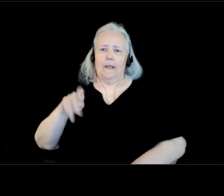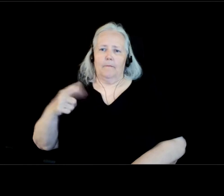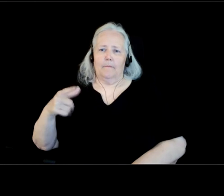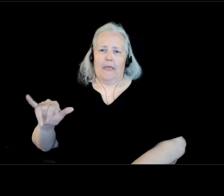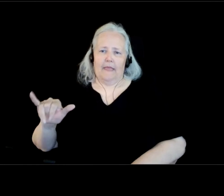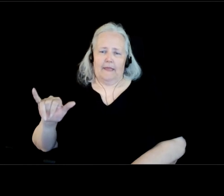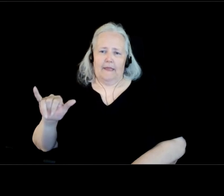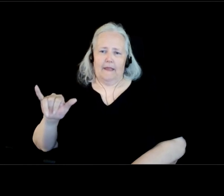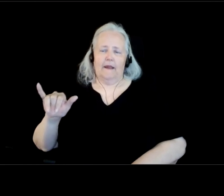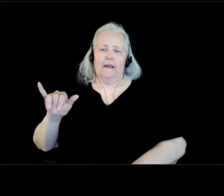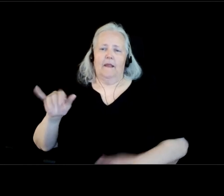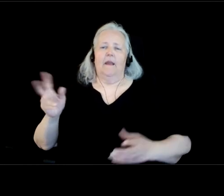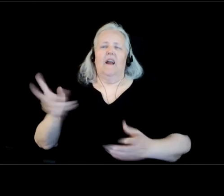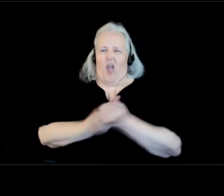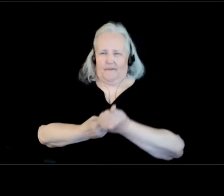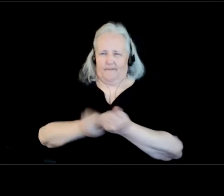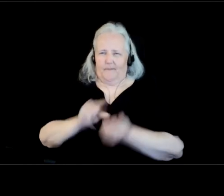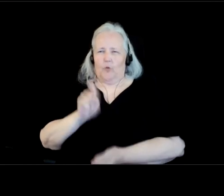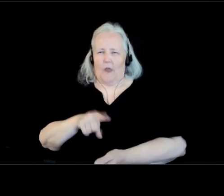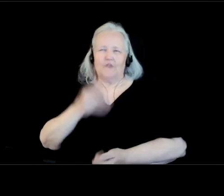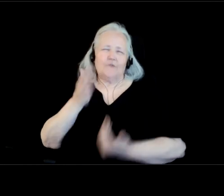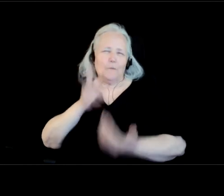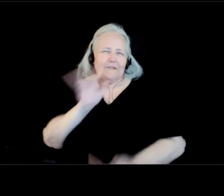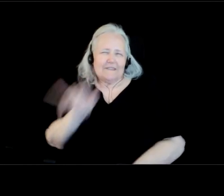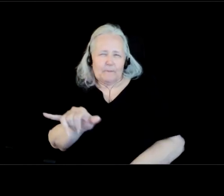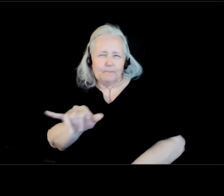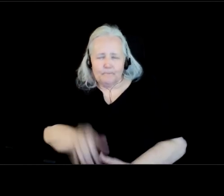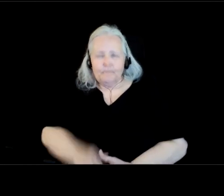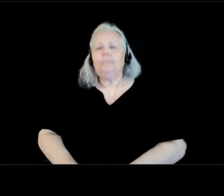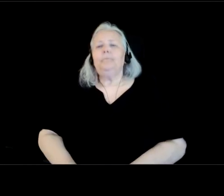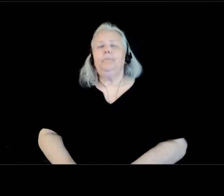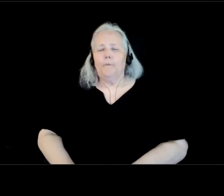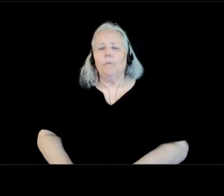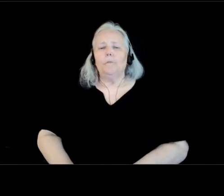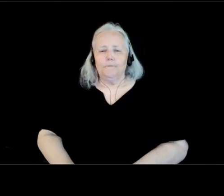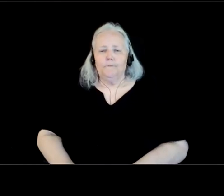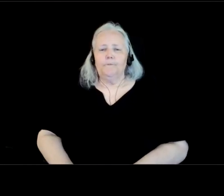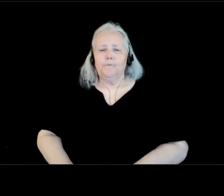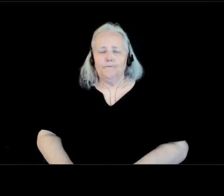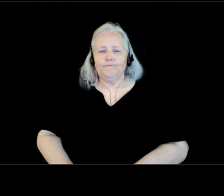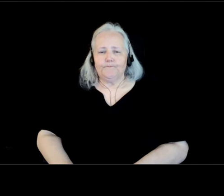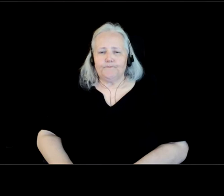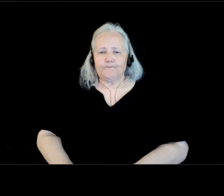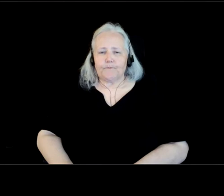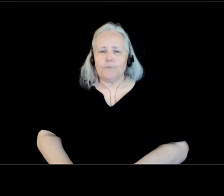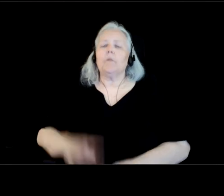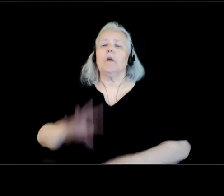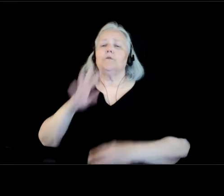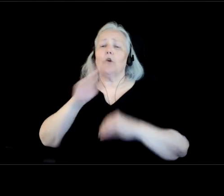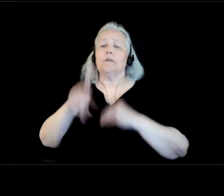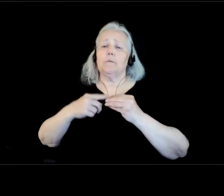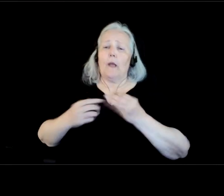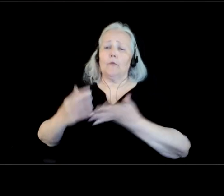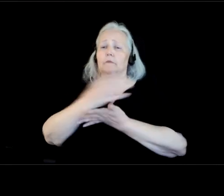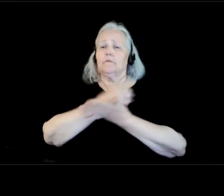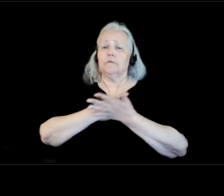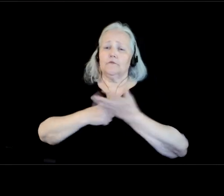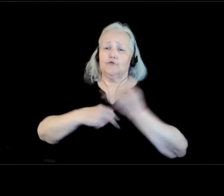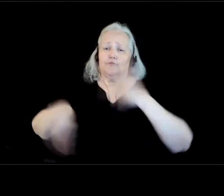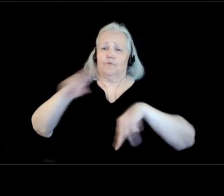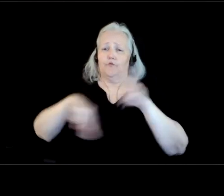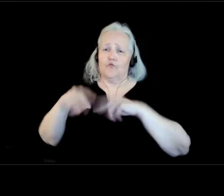similar questions. So talking about the type, I think talking about the corpus overview article that you referred to and